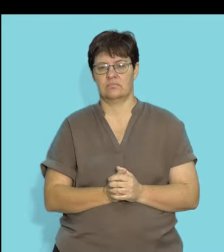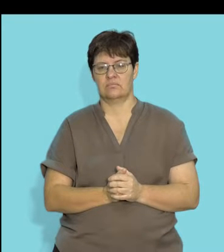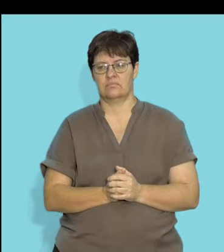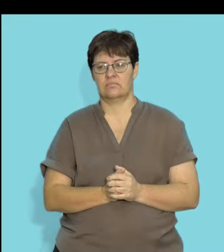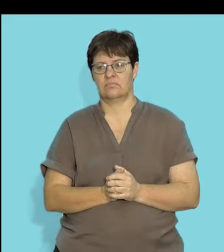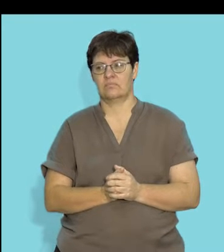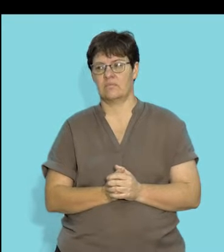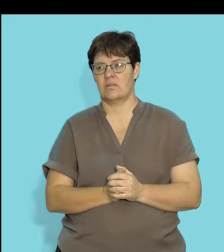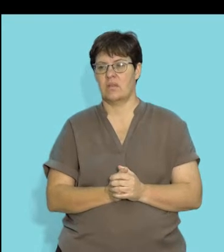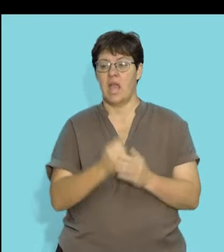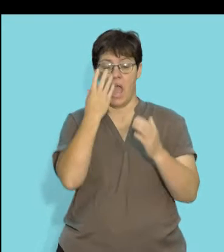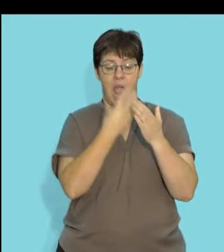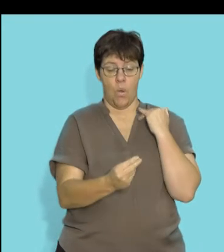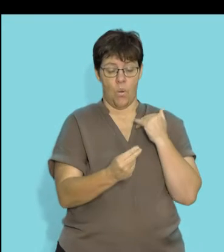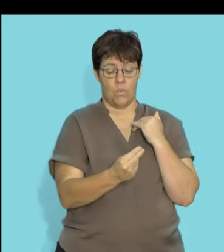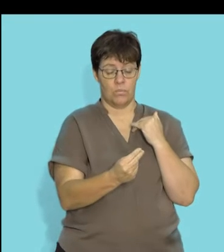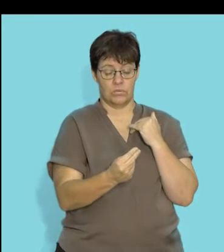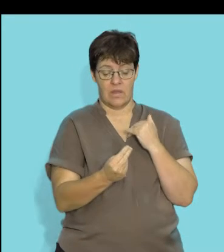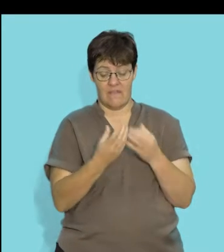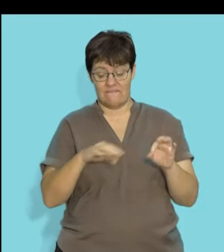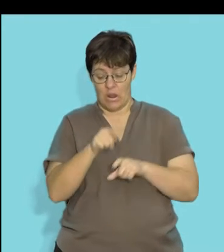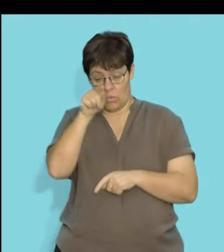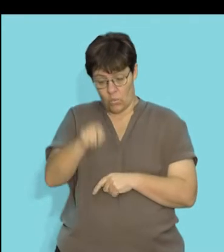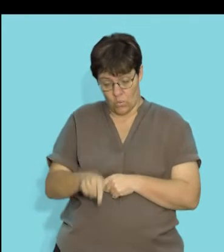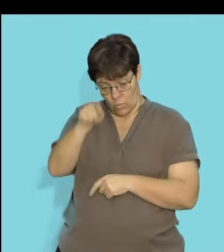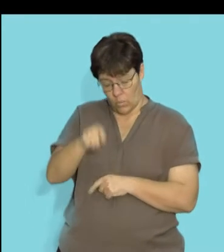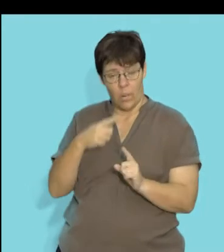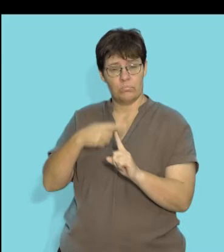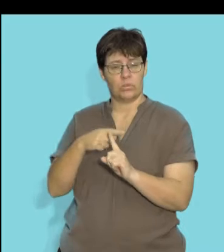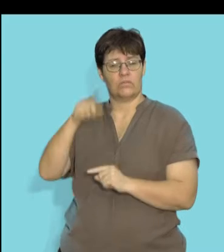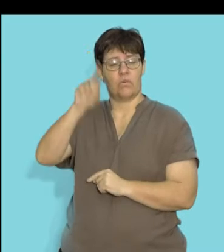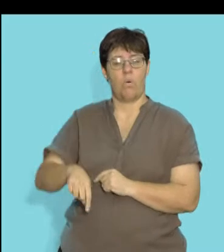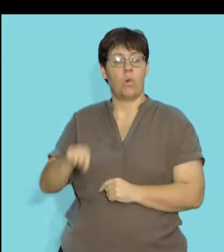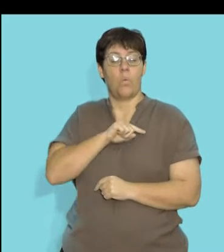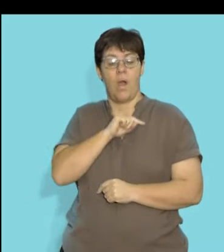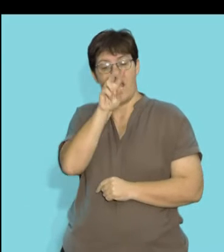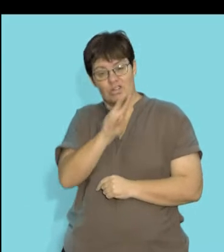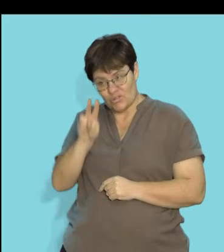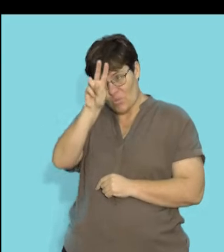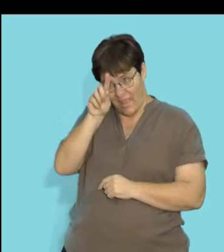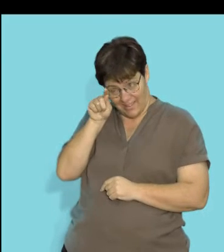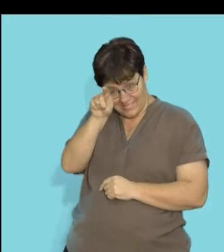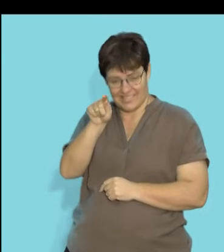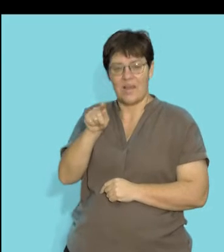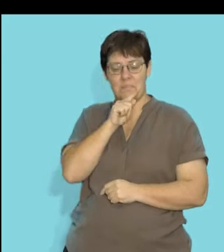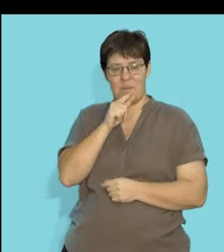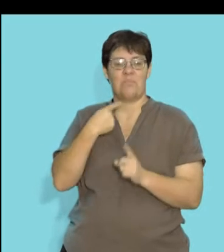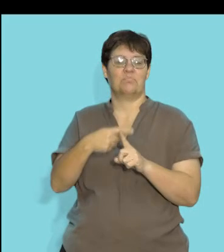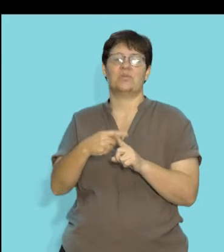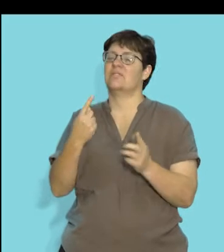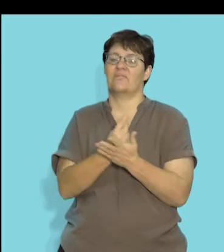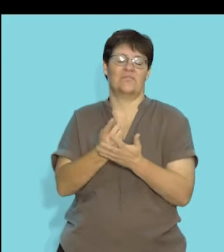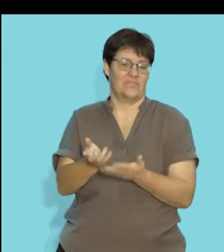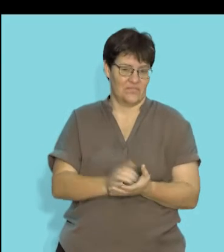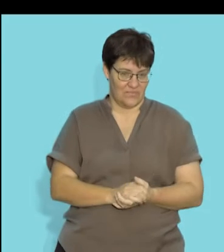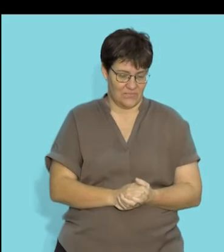Now, all output values are positive. Why are they positive? Because of the squared that I have there.